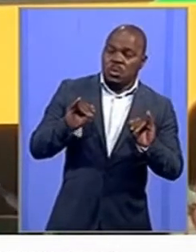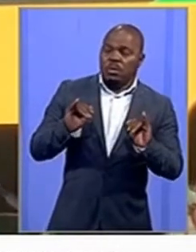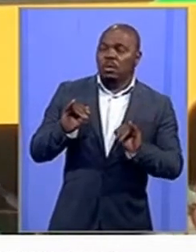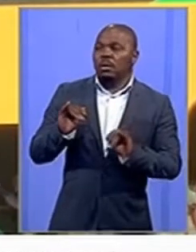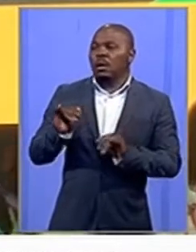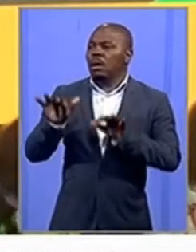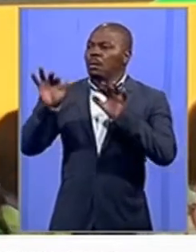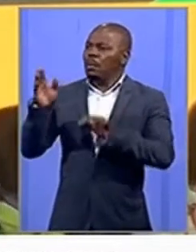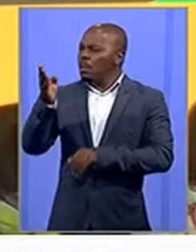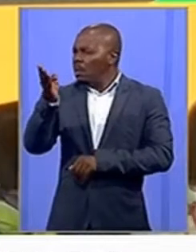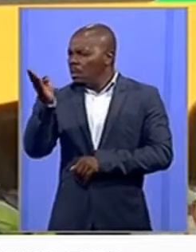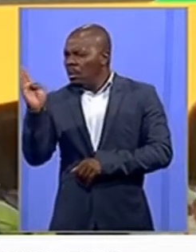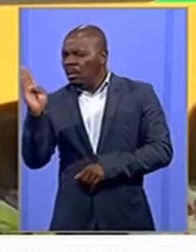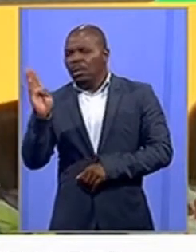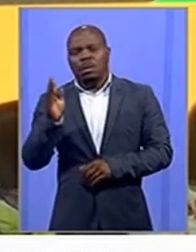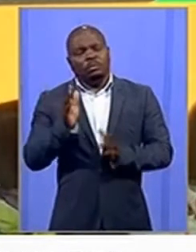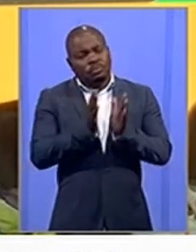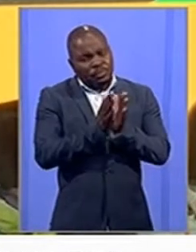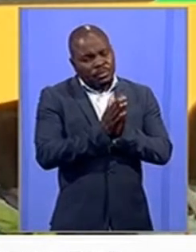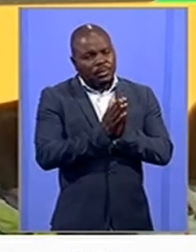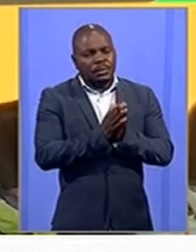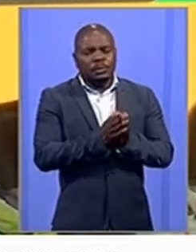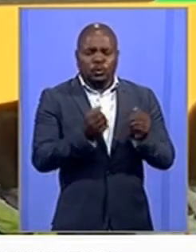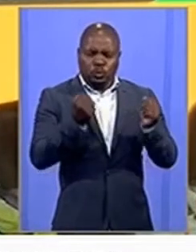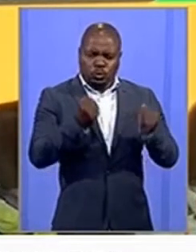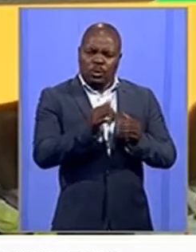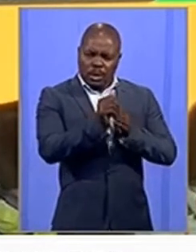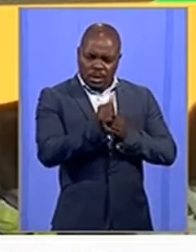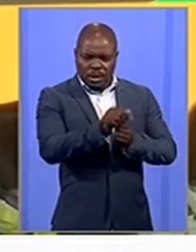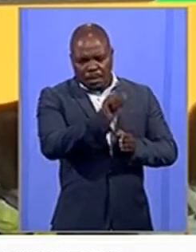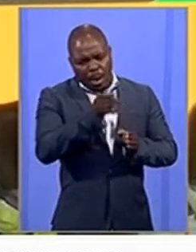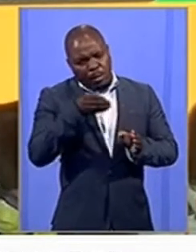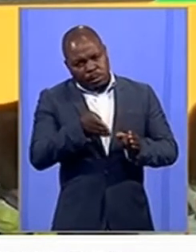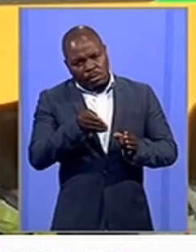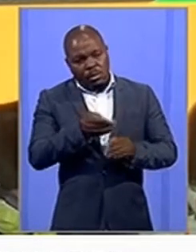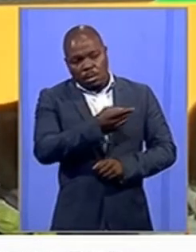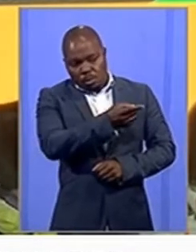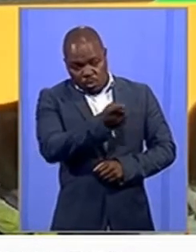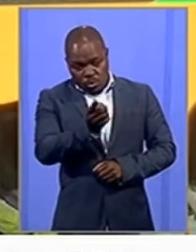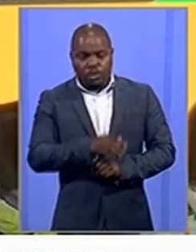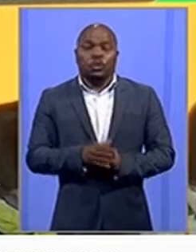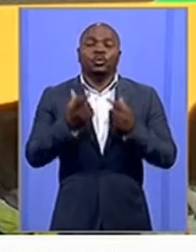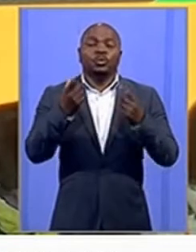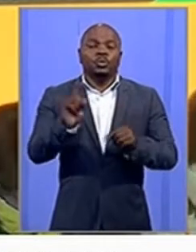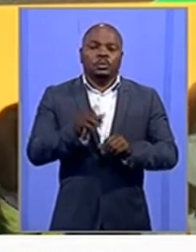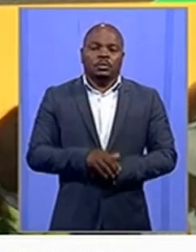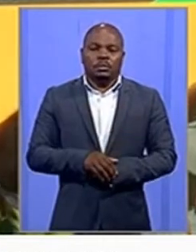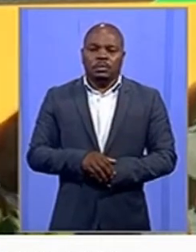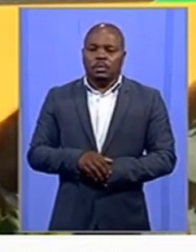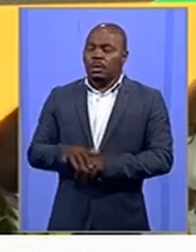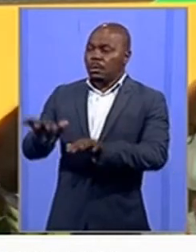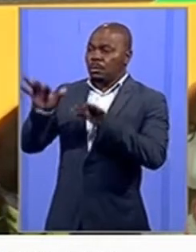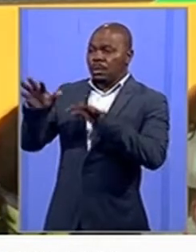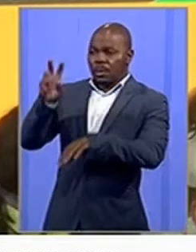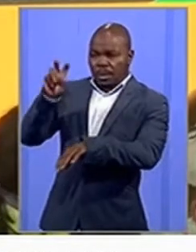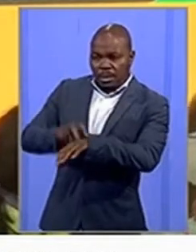been calling for strong leaders who put the interests and the needs of our